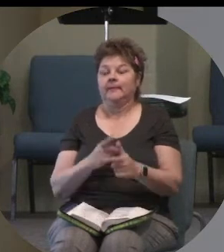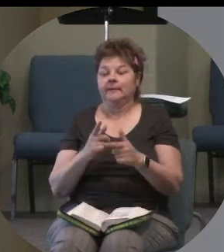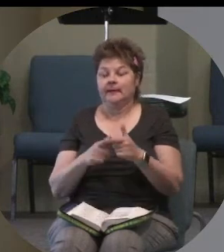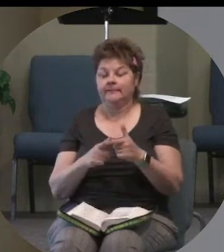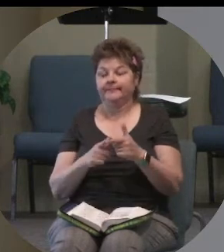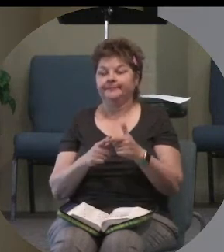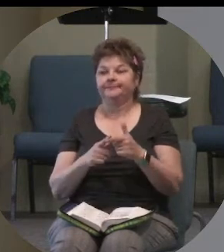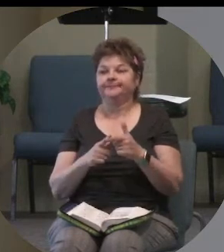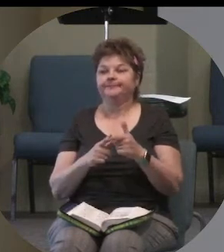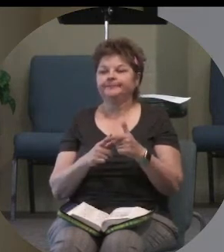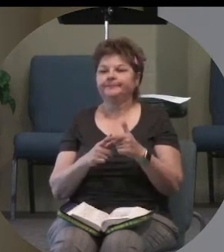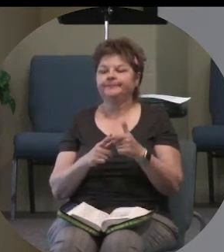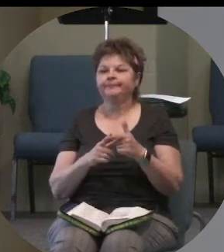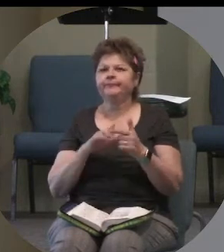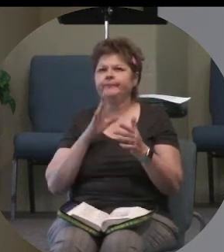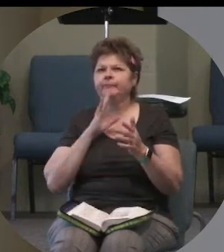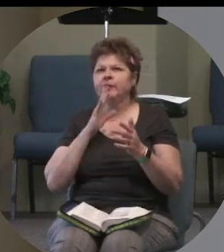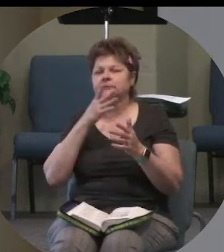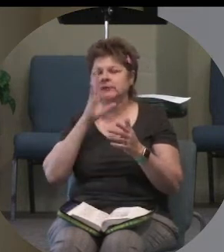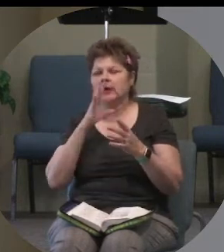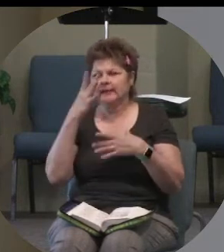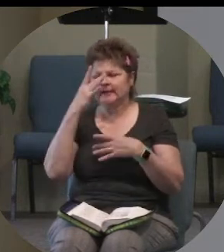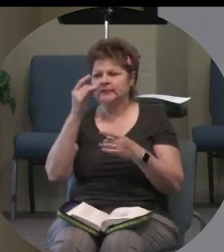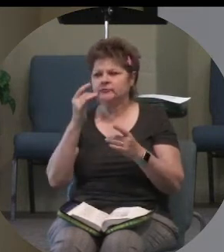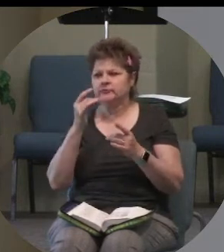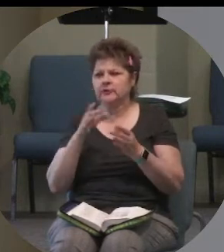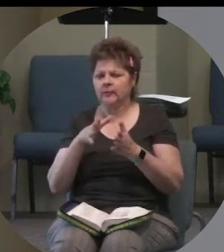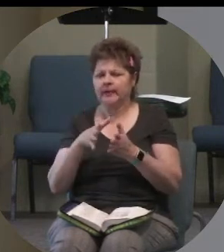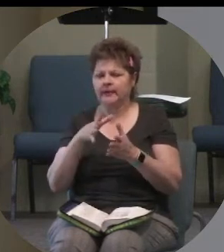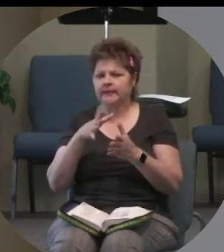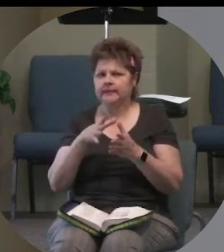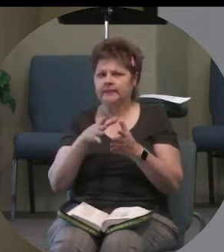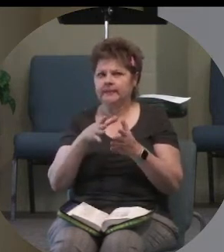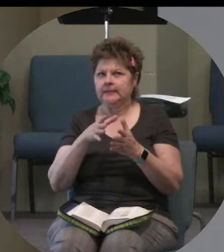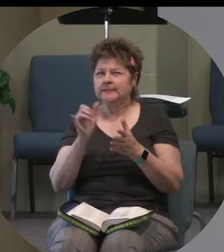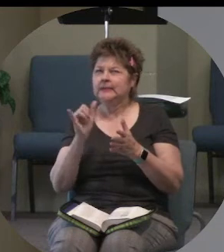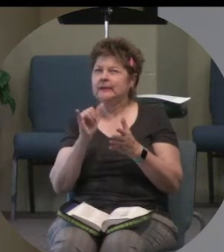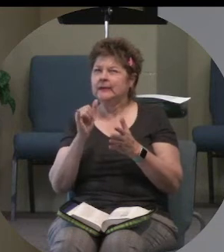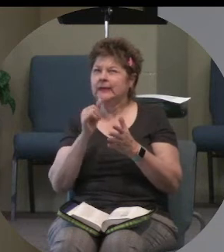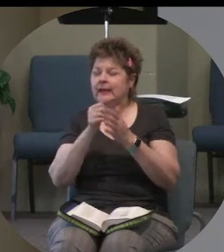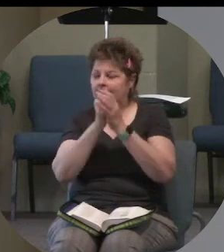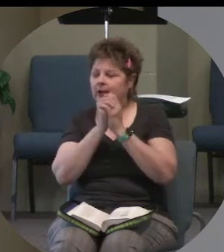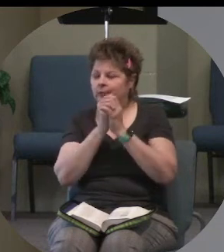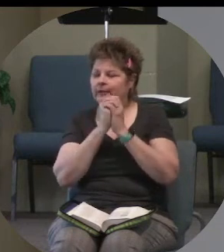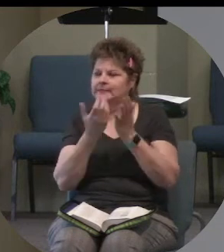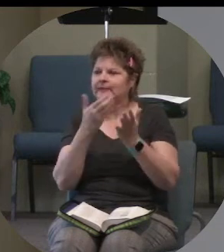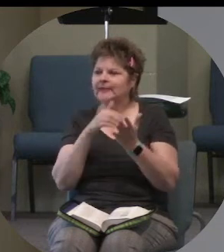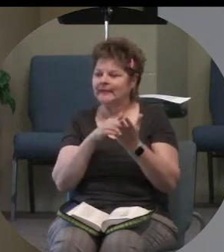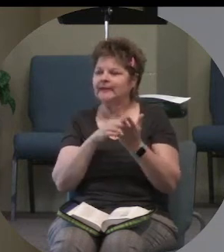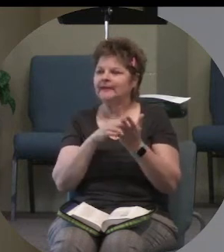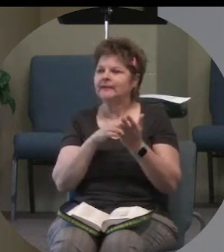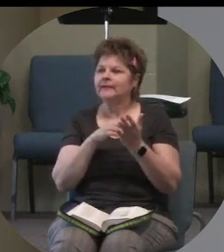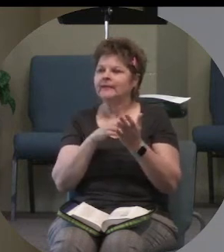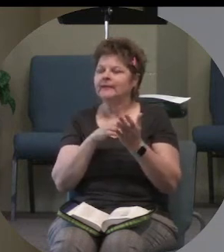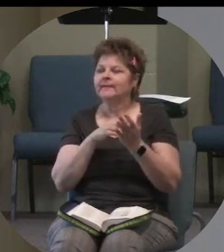God in an interesting way, kind of adoration again, because he appeals to